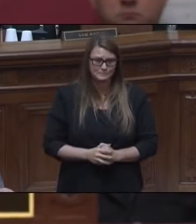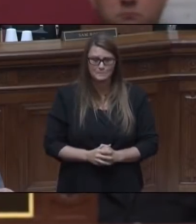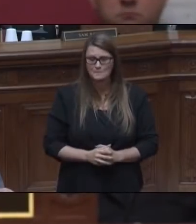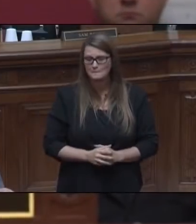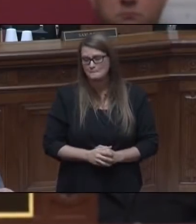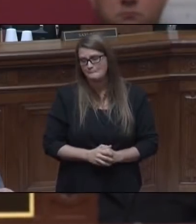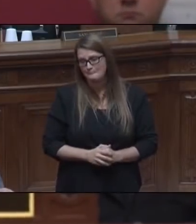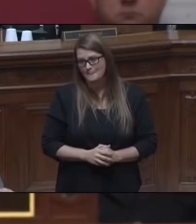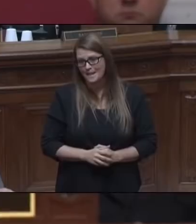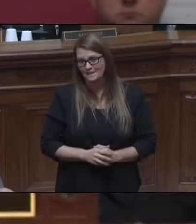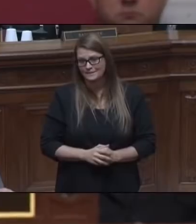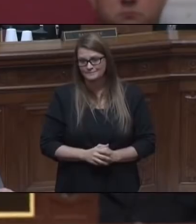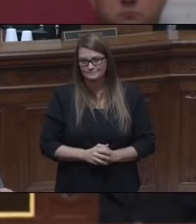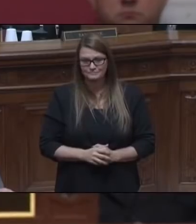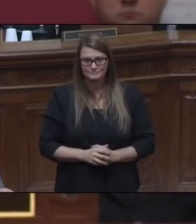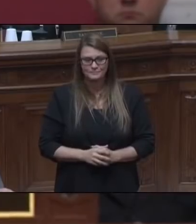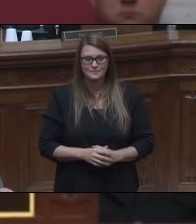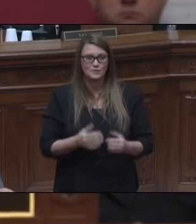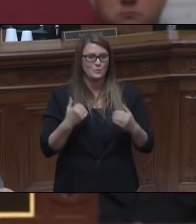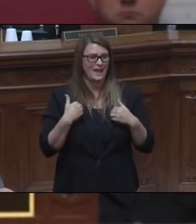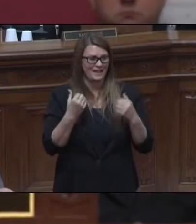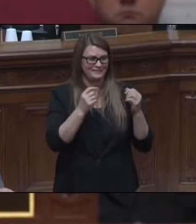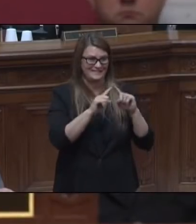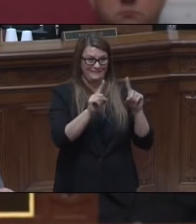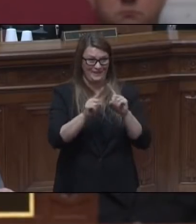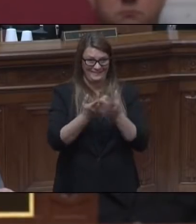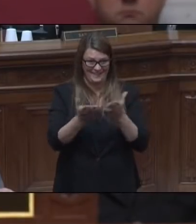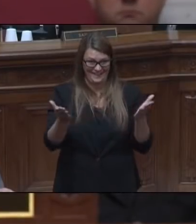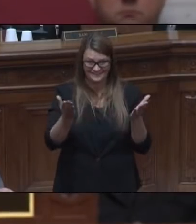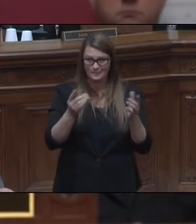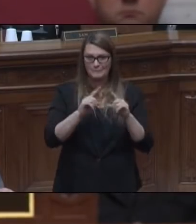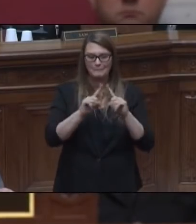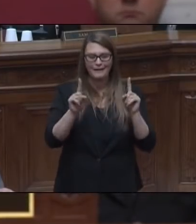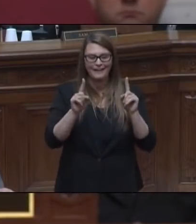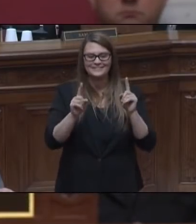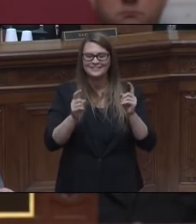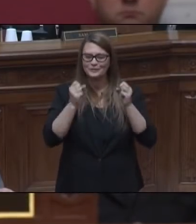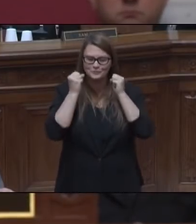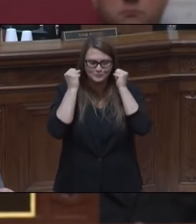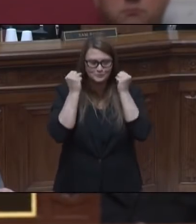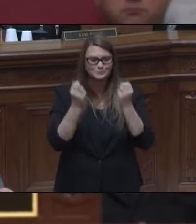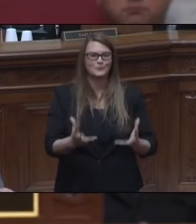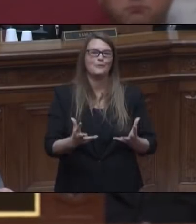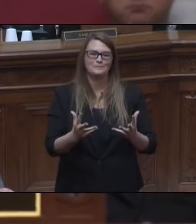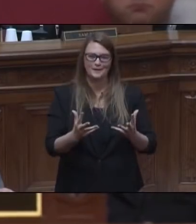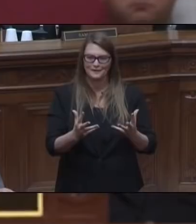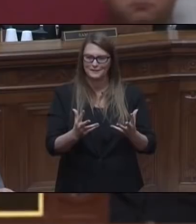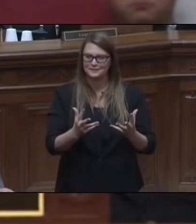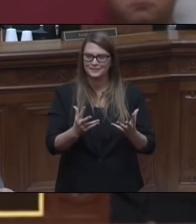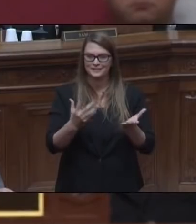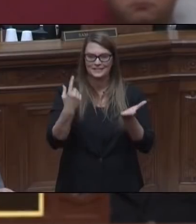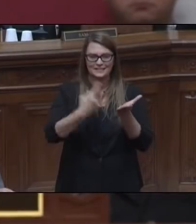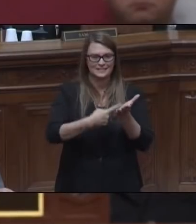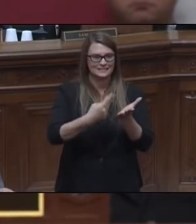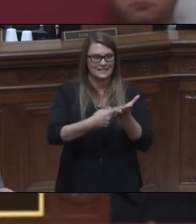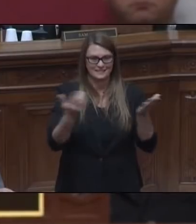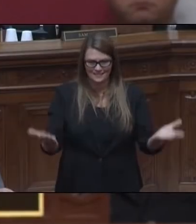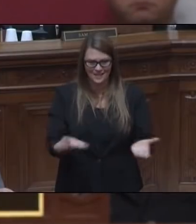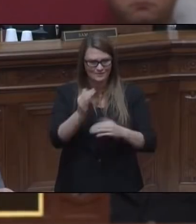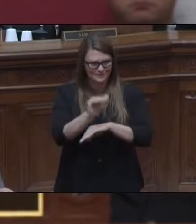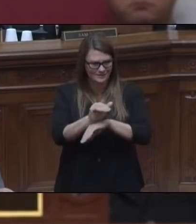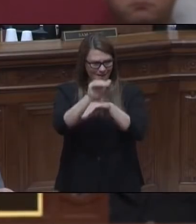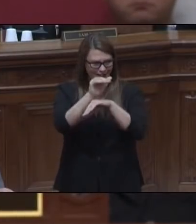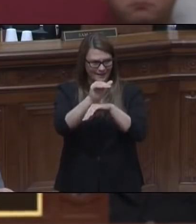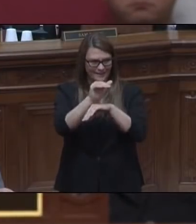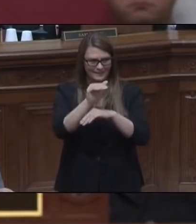I would say to you so many different things, but there is so much to discuss here tonight, and I